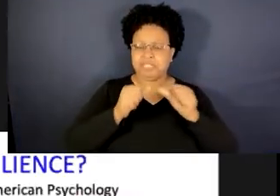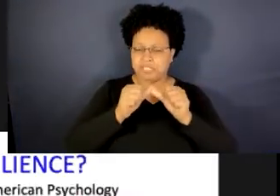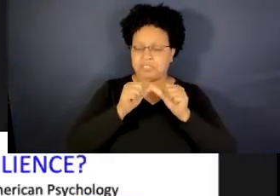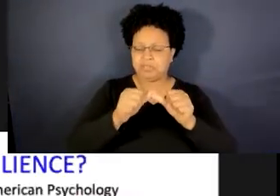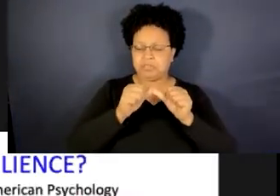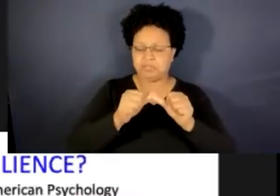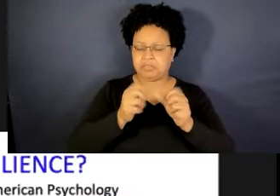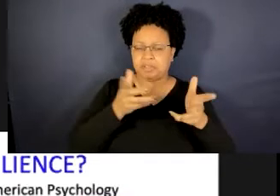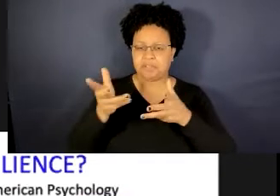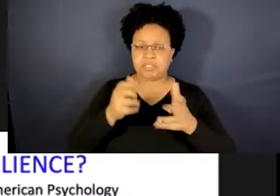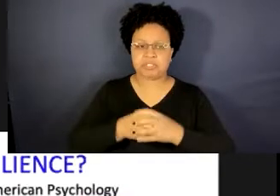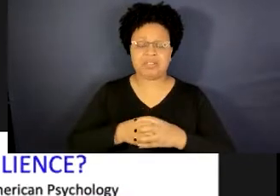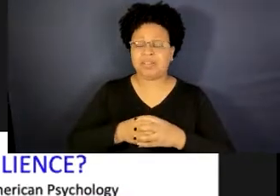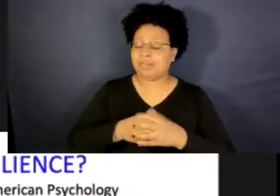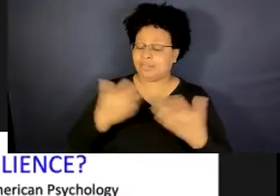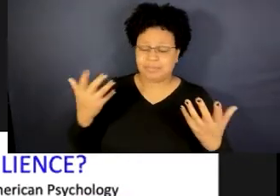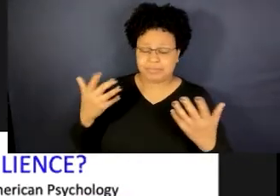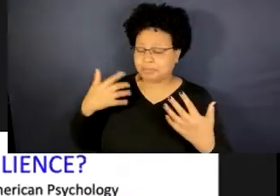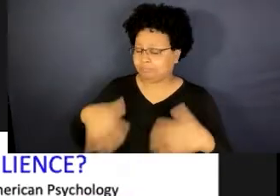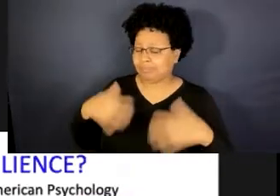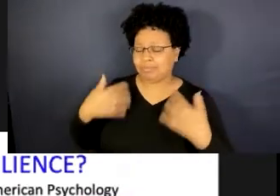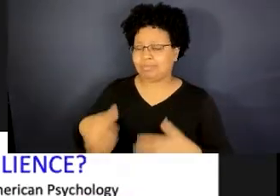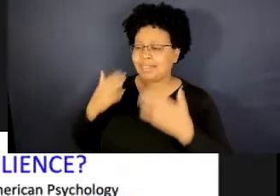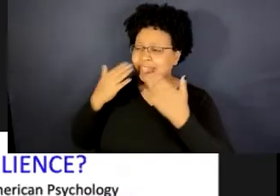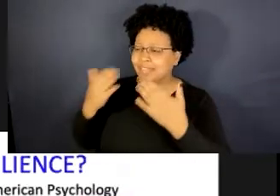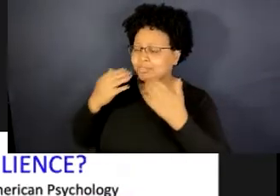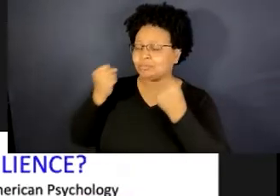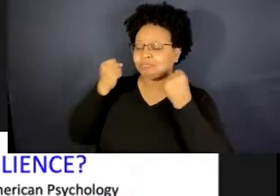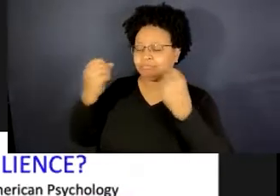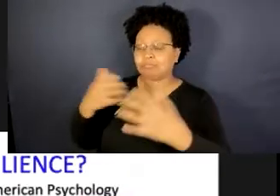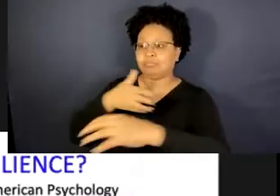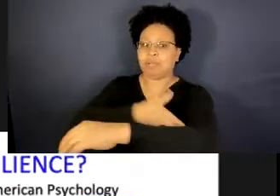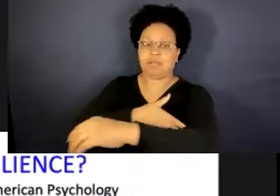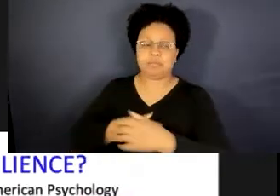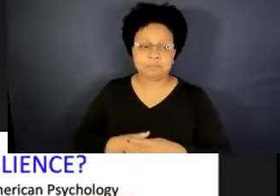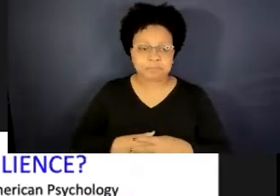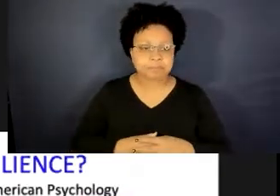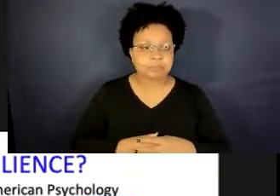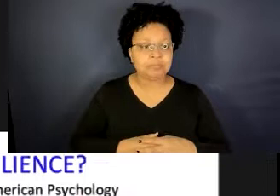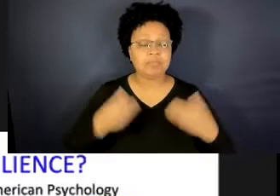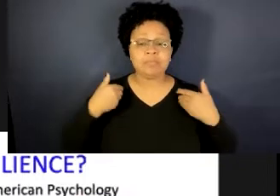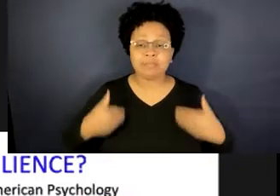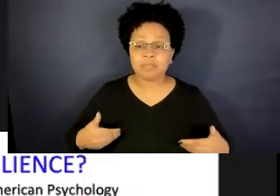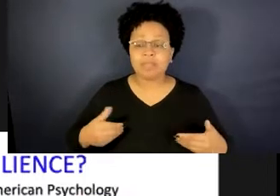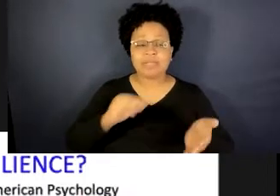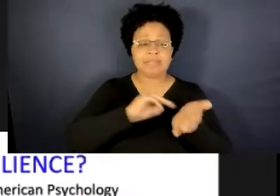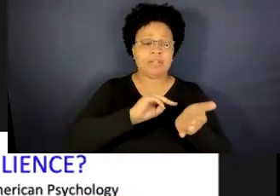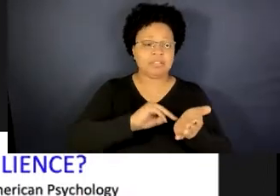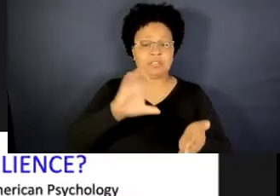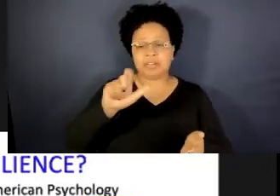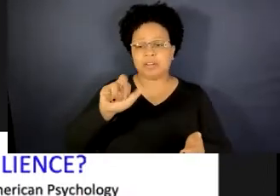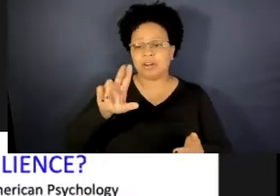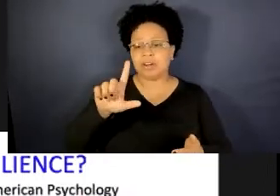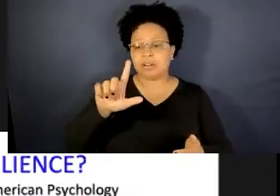training. Again, that was powerful. Thank you so very much. I am Dr. Carlian